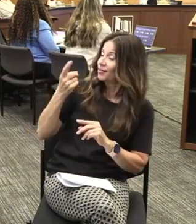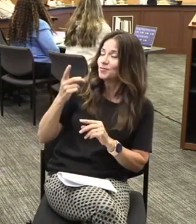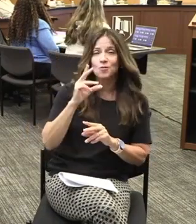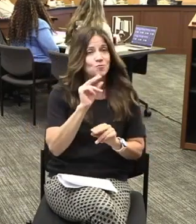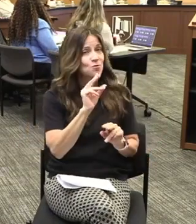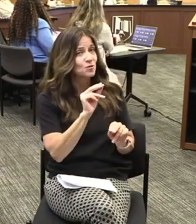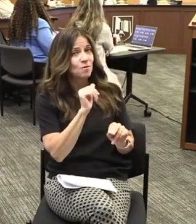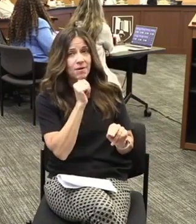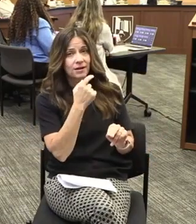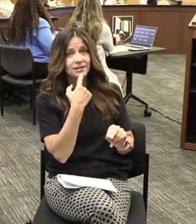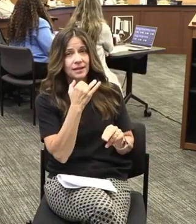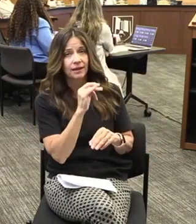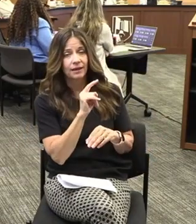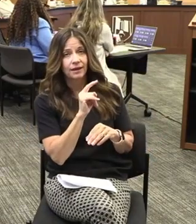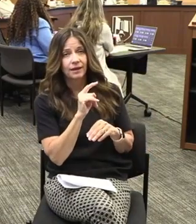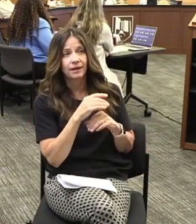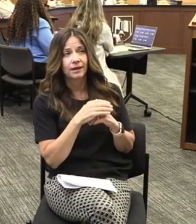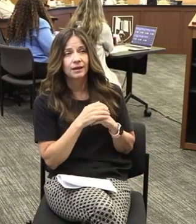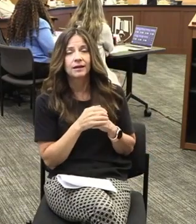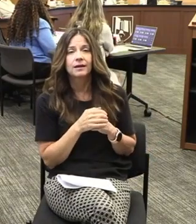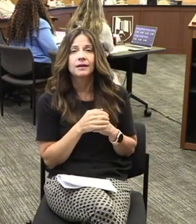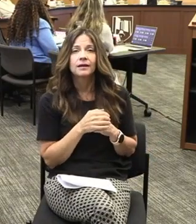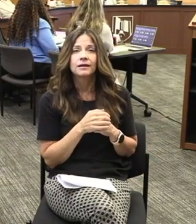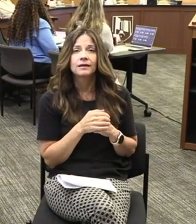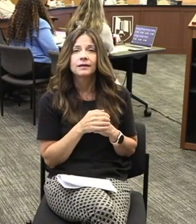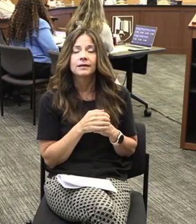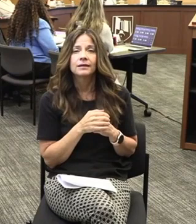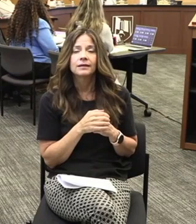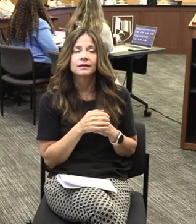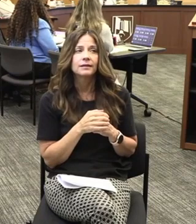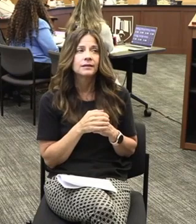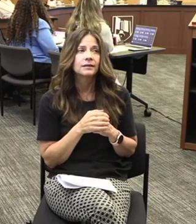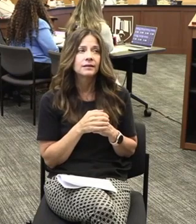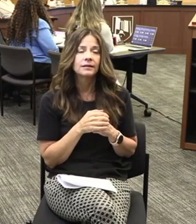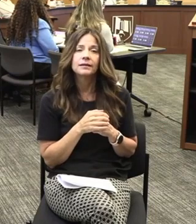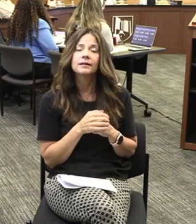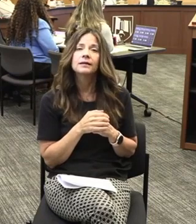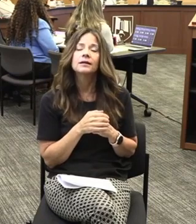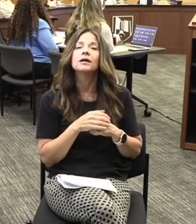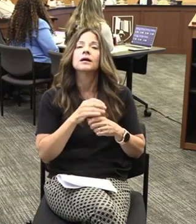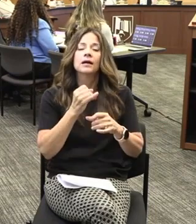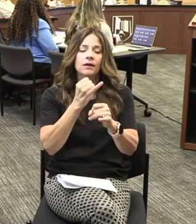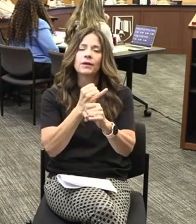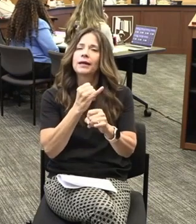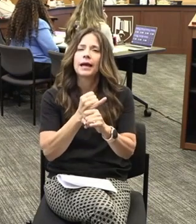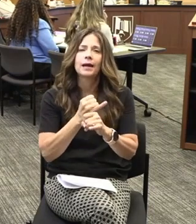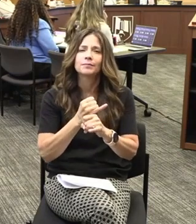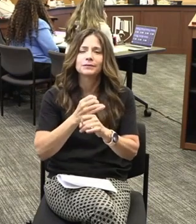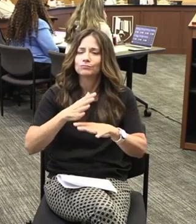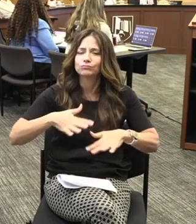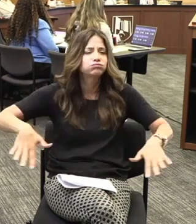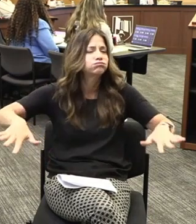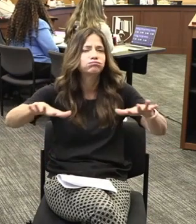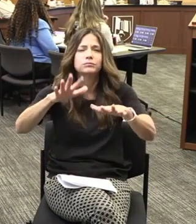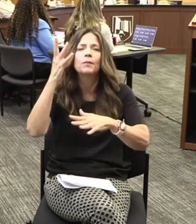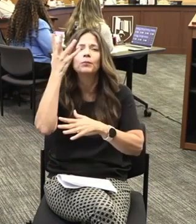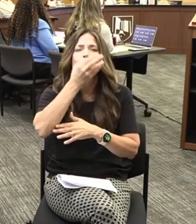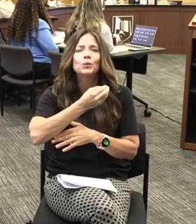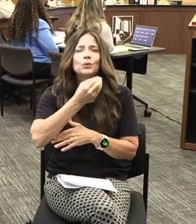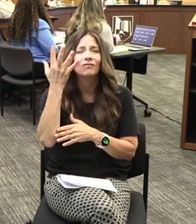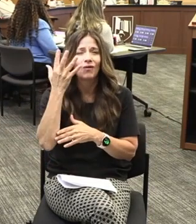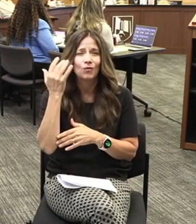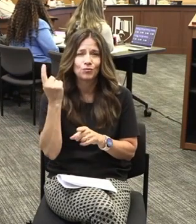say it. You can do that in your report. The campus looks incredible, does it not? Yes. It